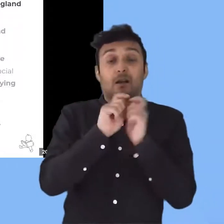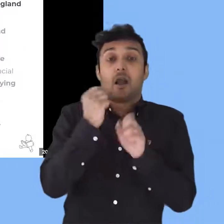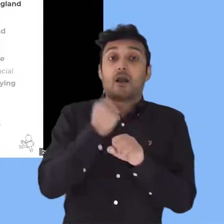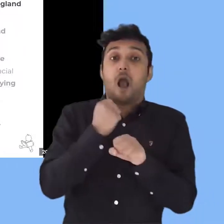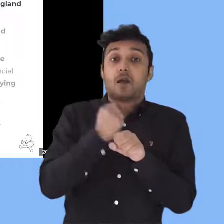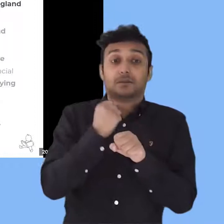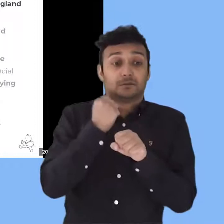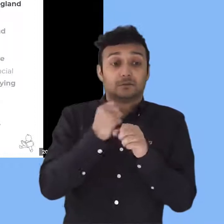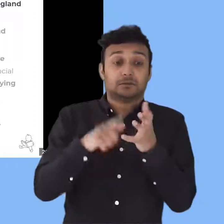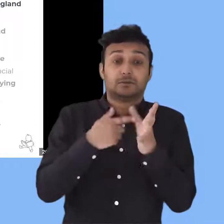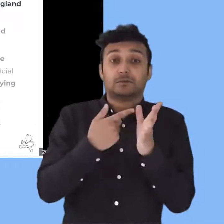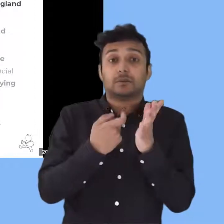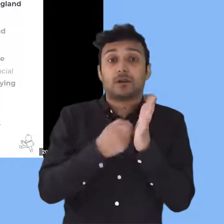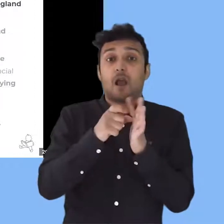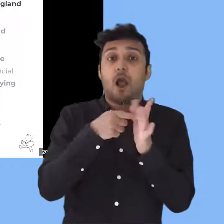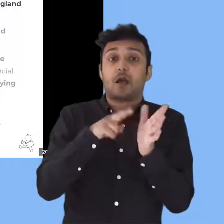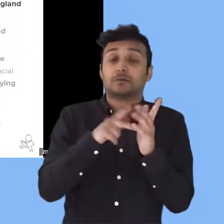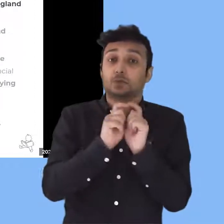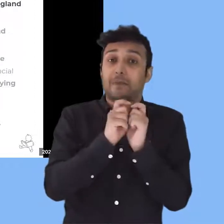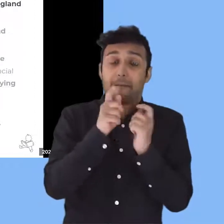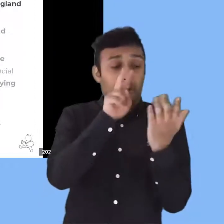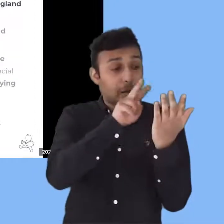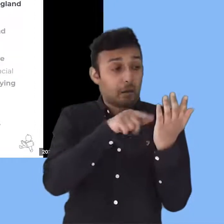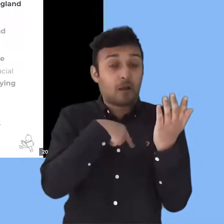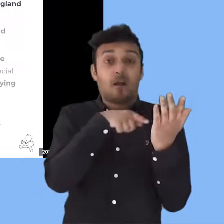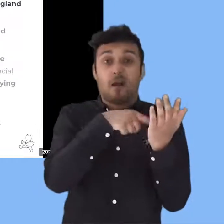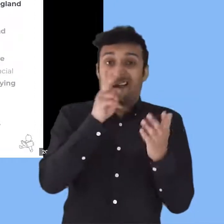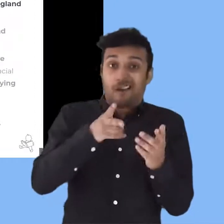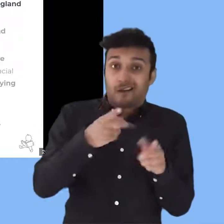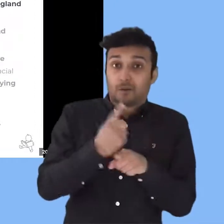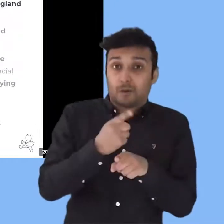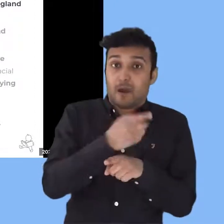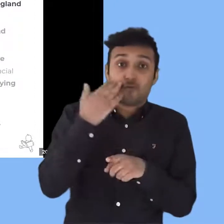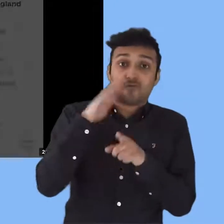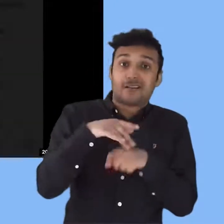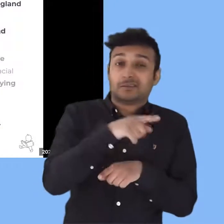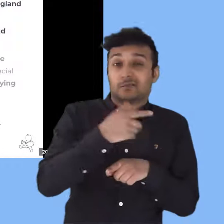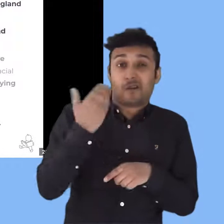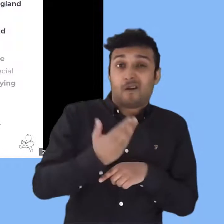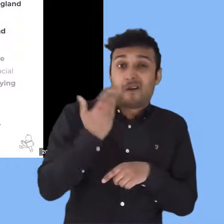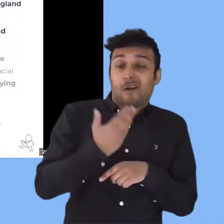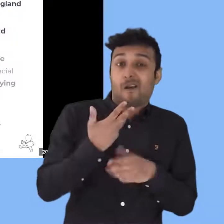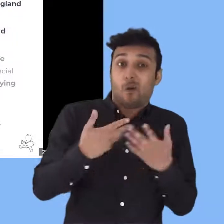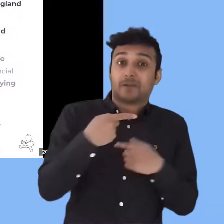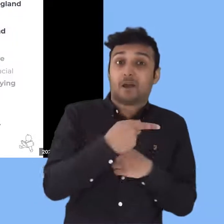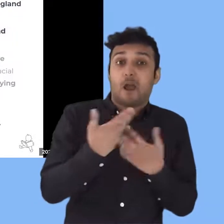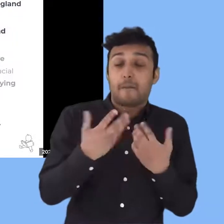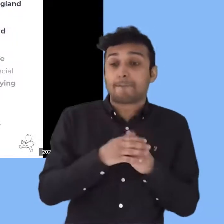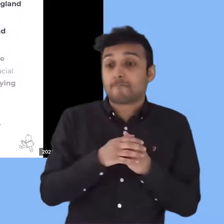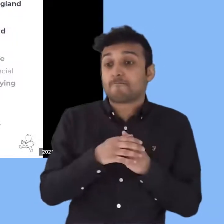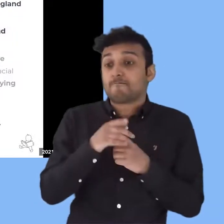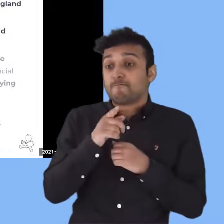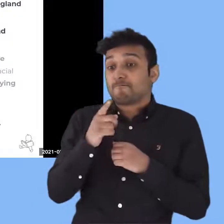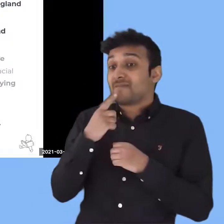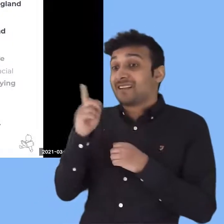Guardian saying how racism seems to exist, I'm finding at the moment. Statistics show that Black children are both at significantly